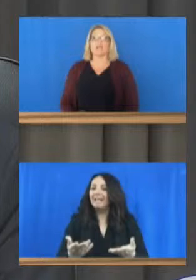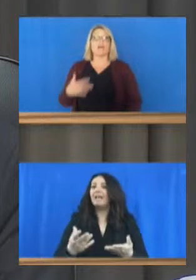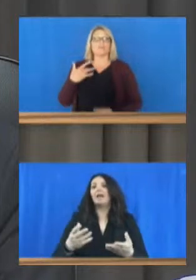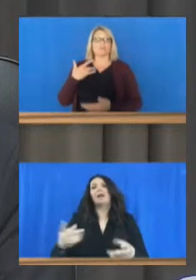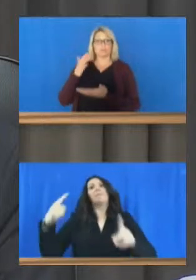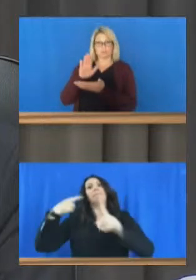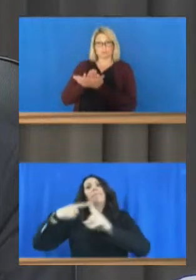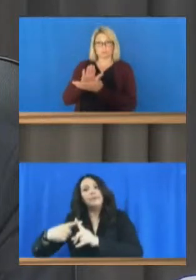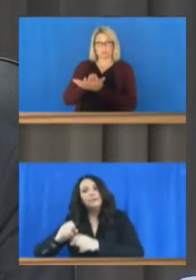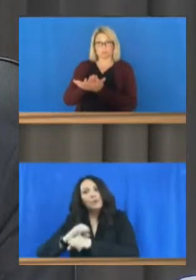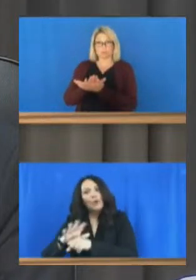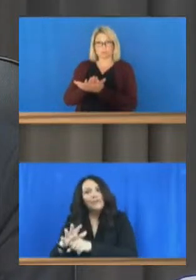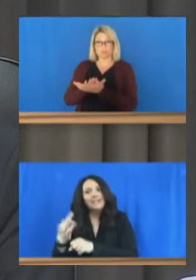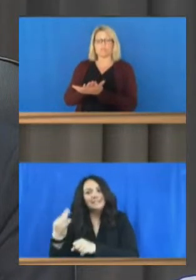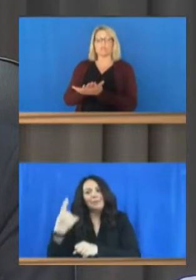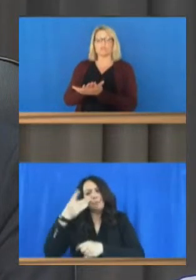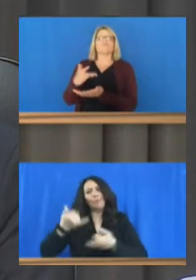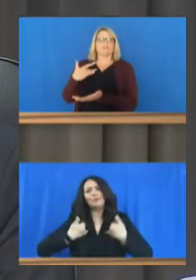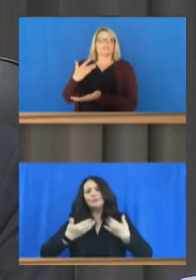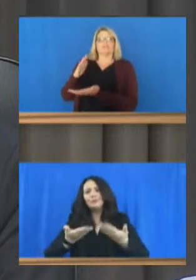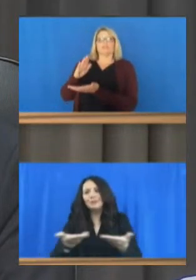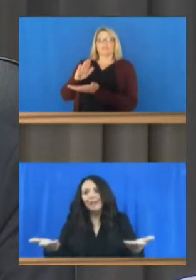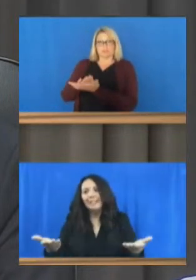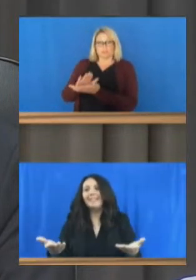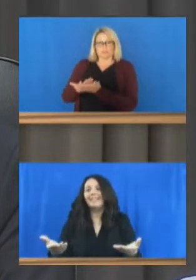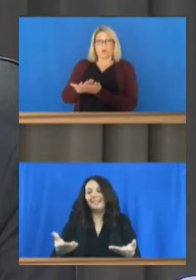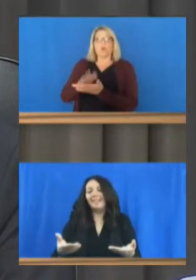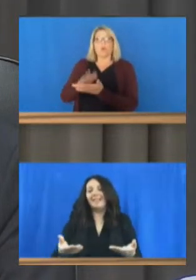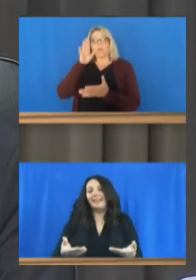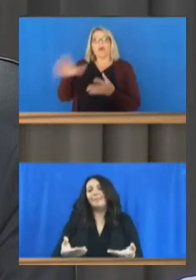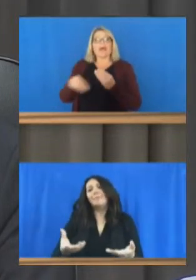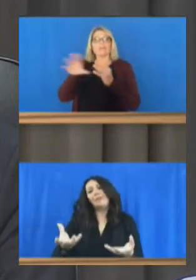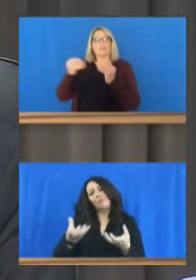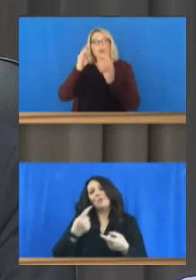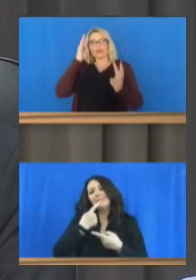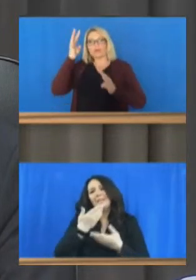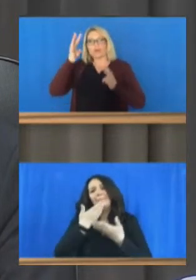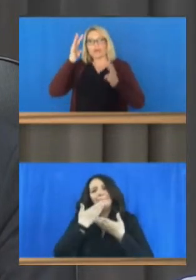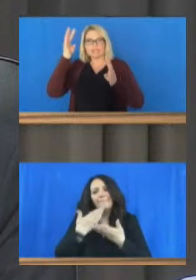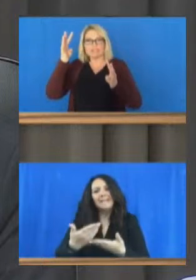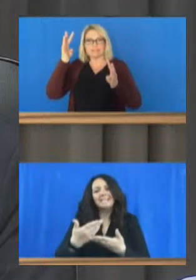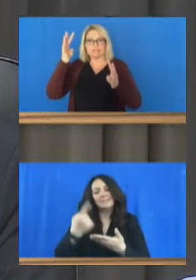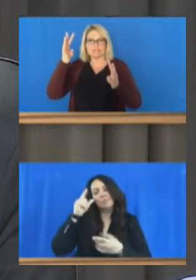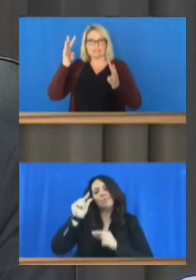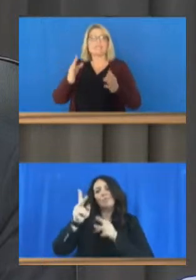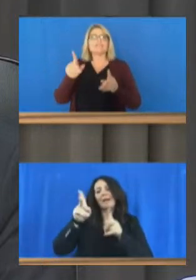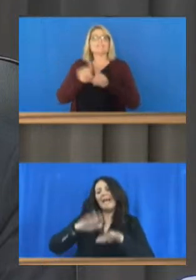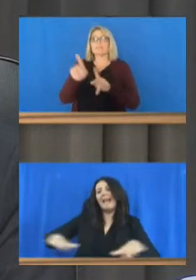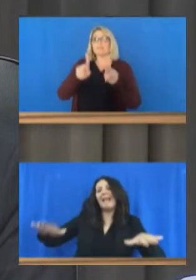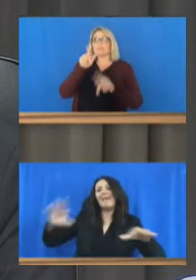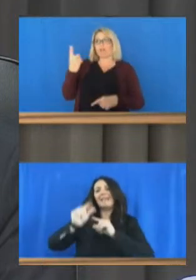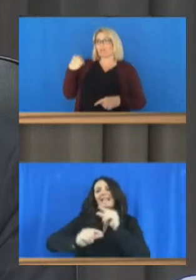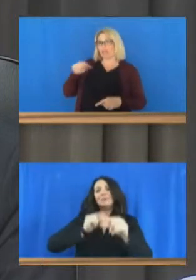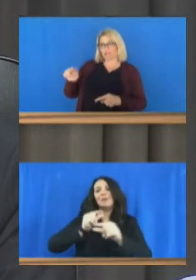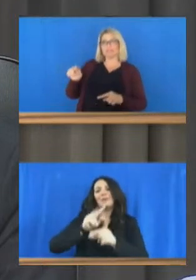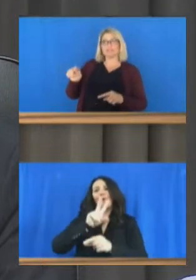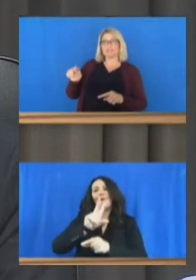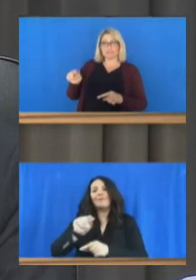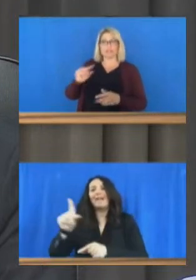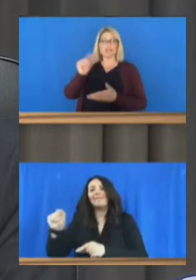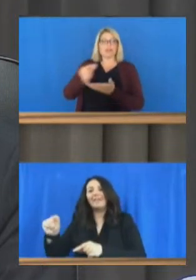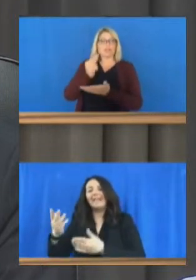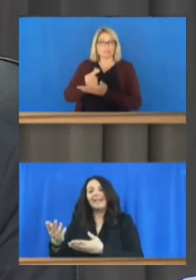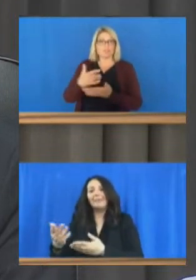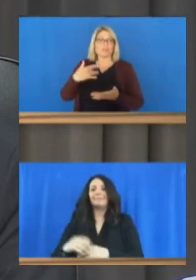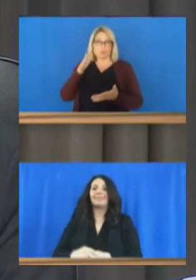year. Please make sure that any events, any activities that you're organizing meet the standards set out in the mandatory order. If you're